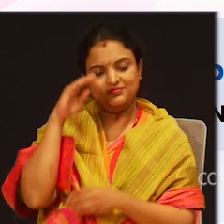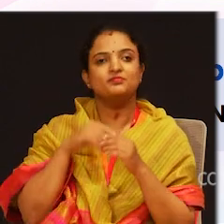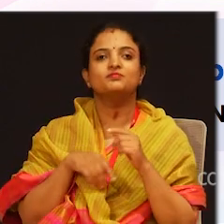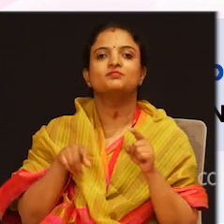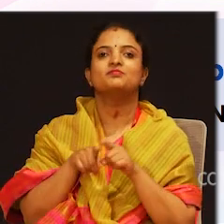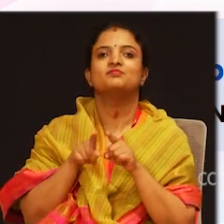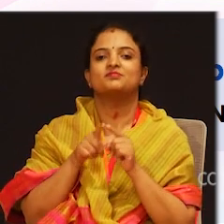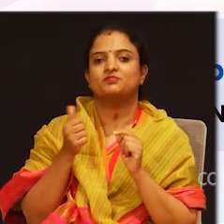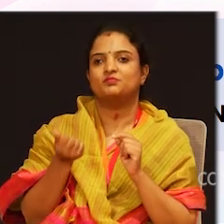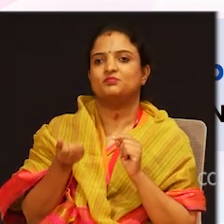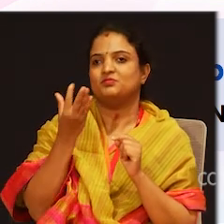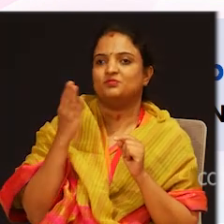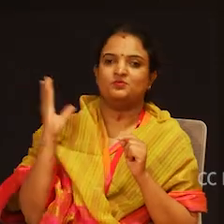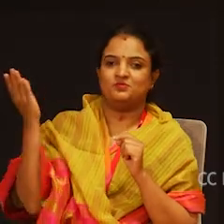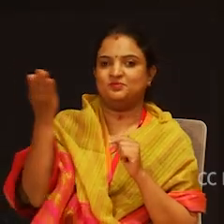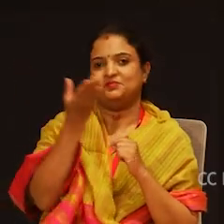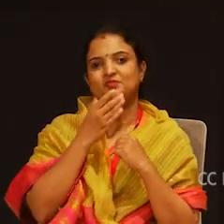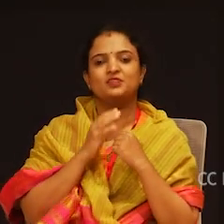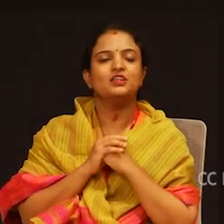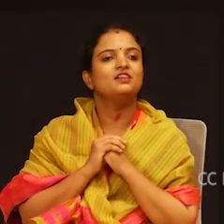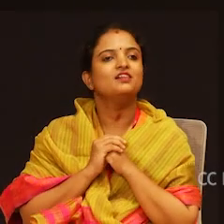Very good morning to everybody.